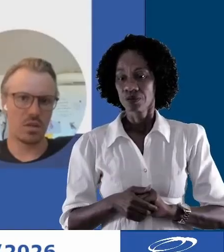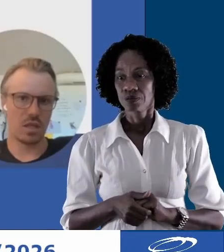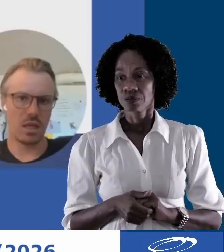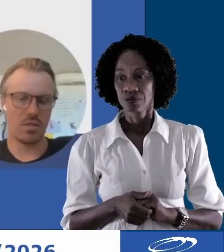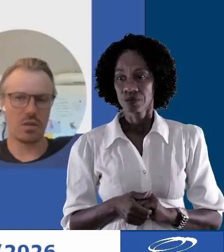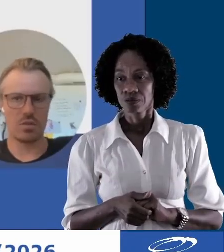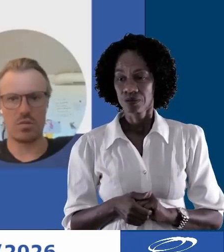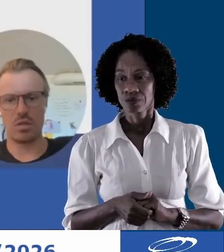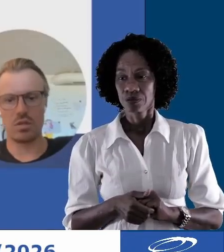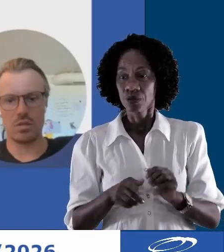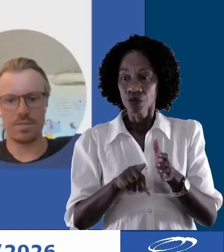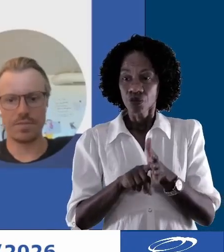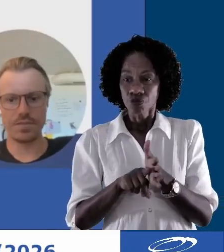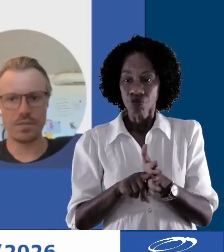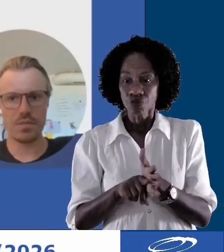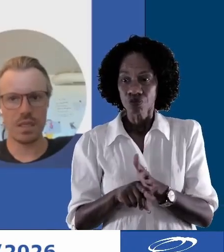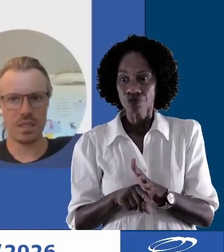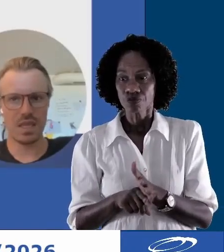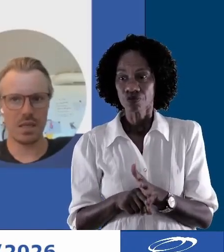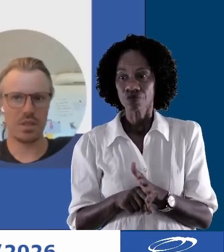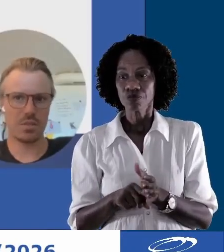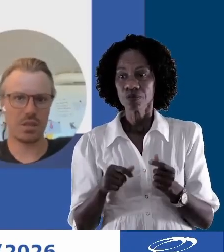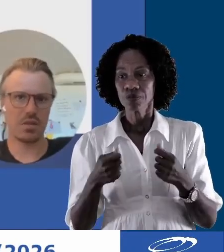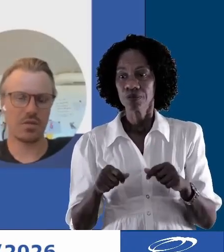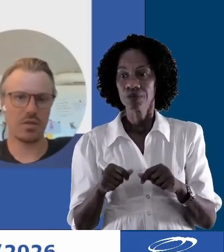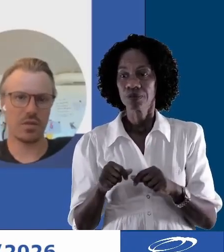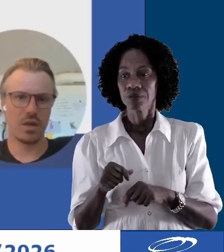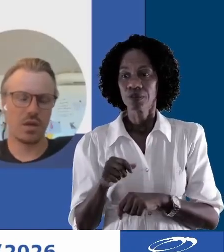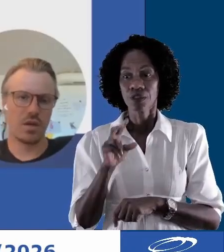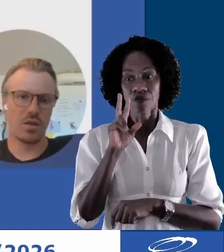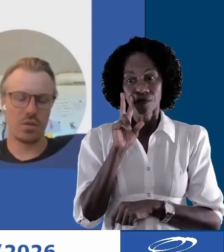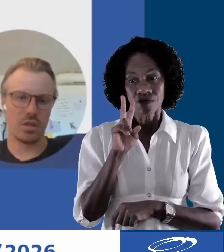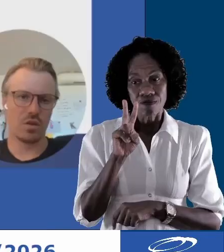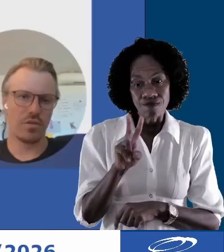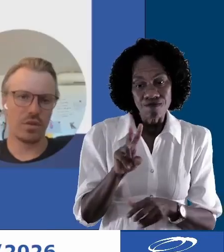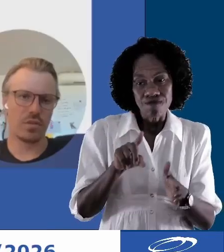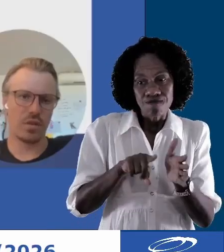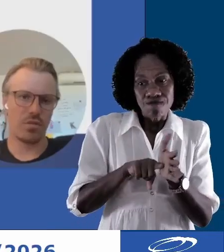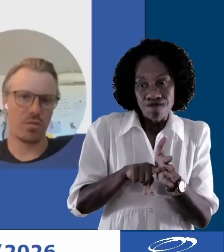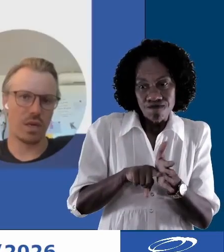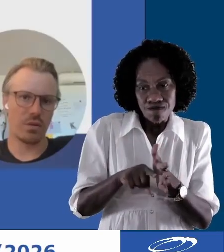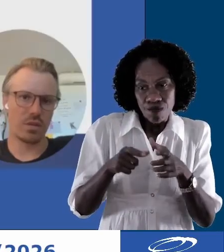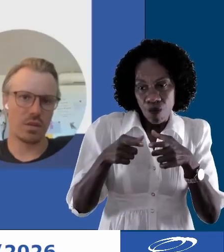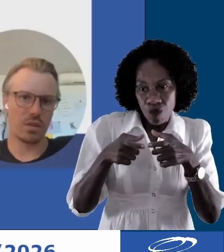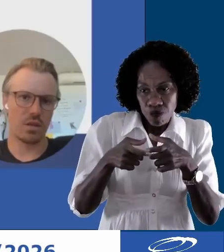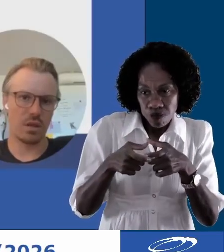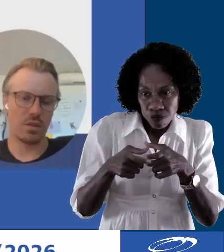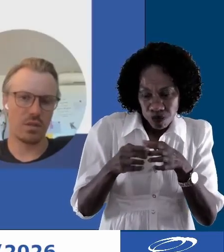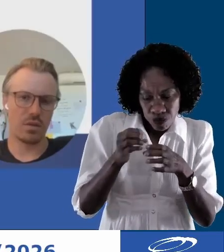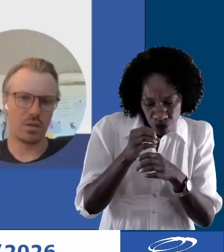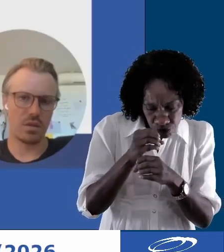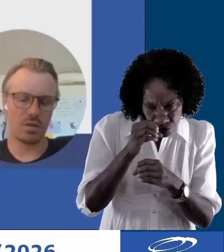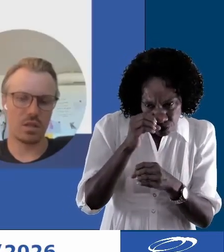versus dynamic concentrations. Static measurements, which is often obtained through biopsies, are